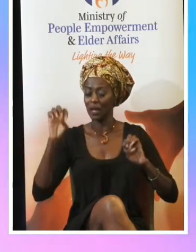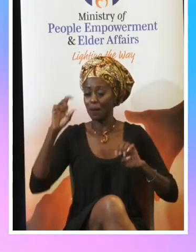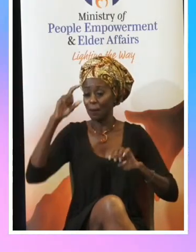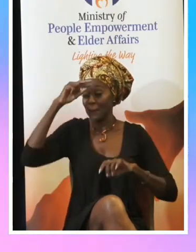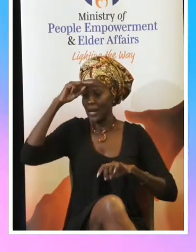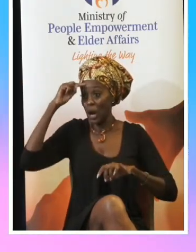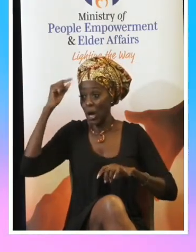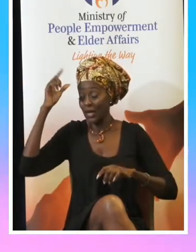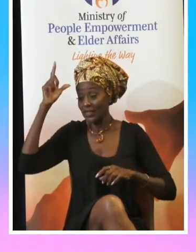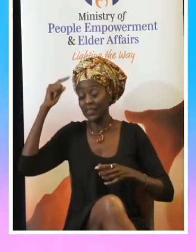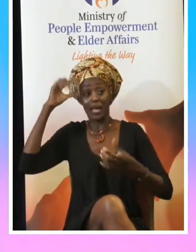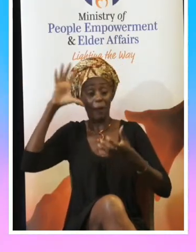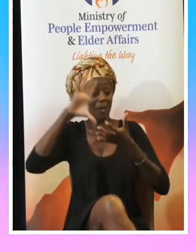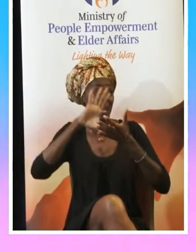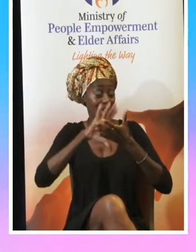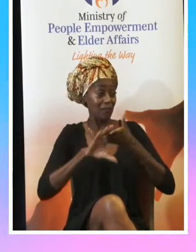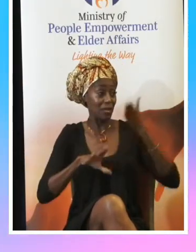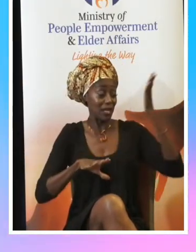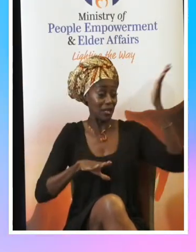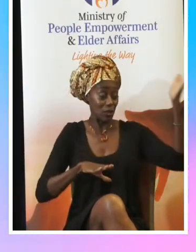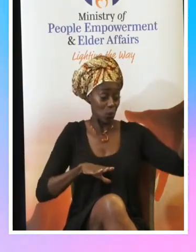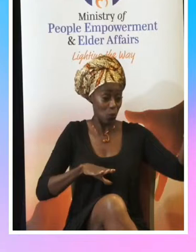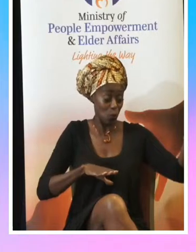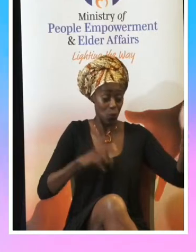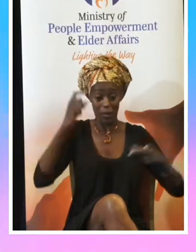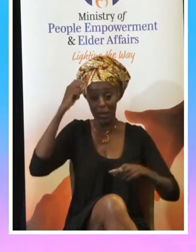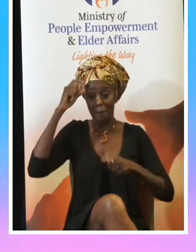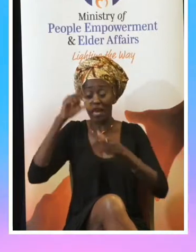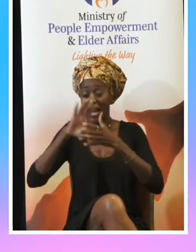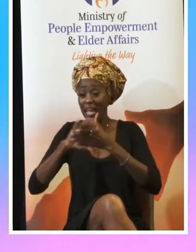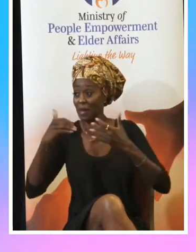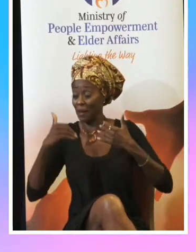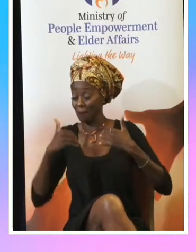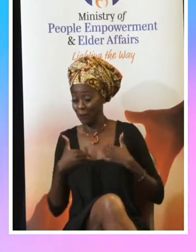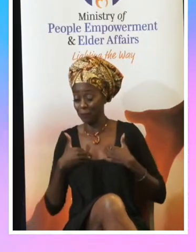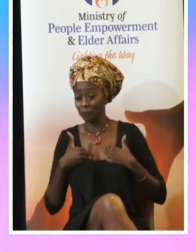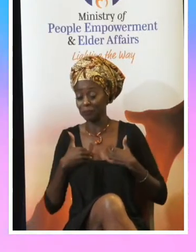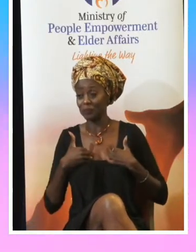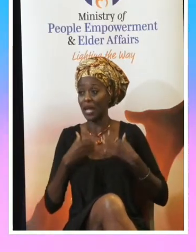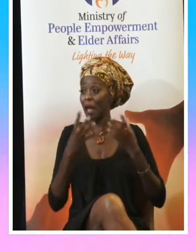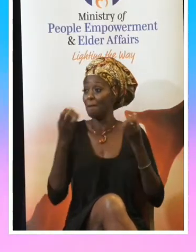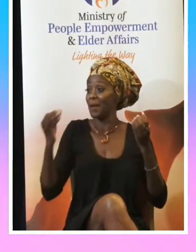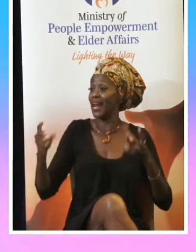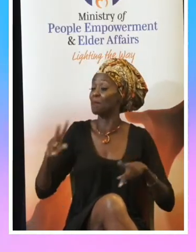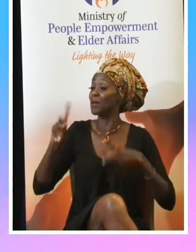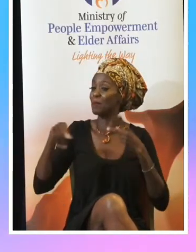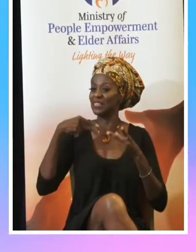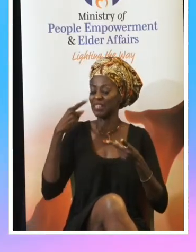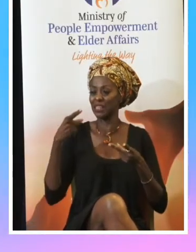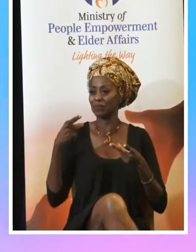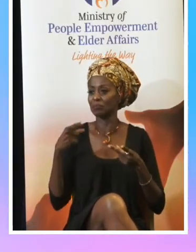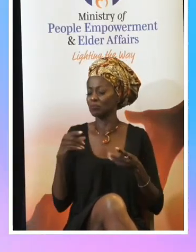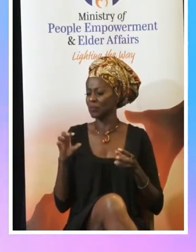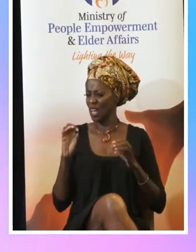you and people like me. And a lot of people say, oh, they don't have disabilities.